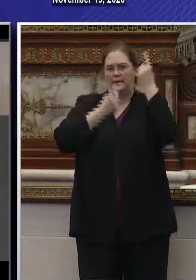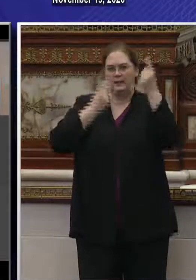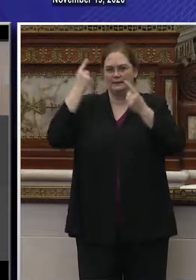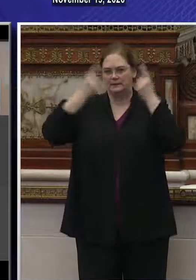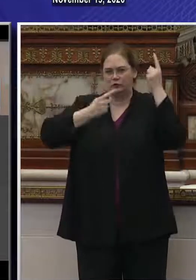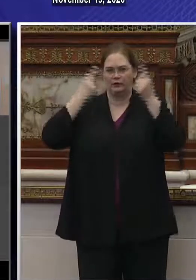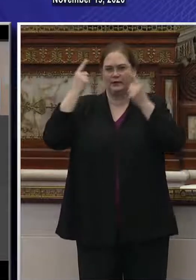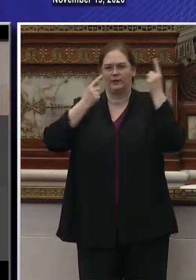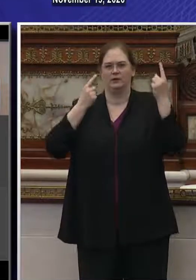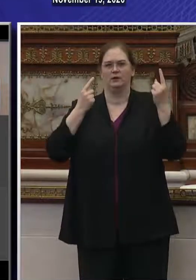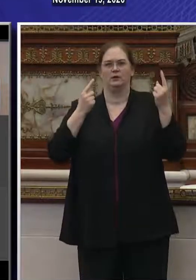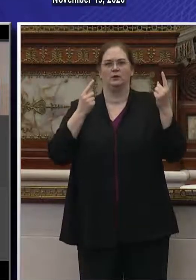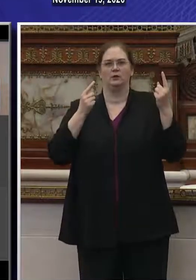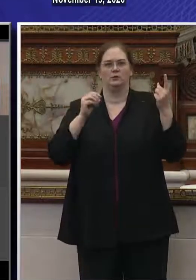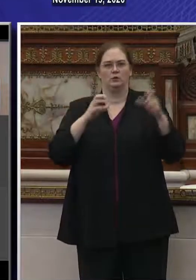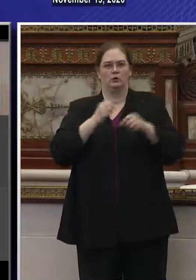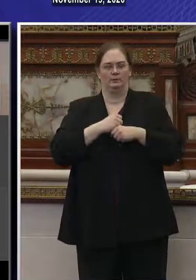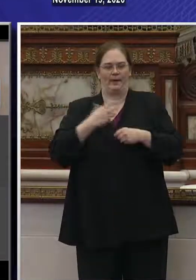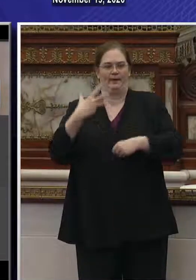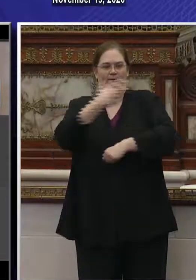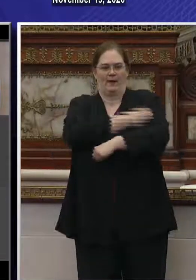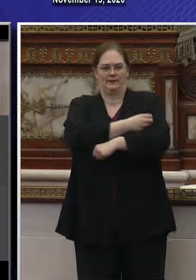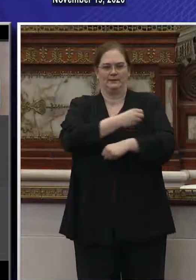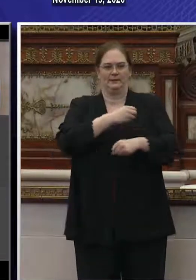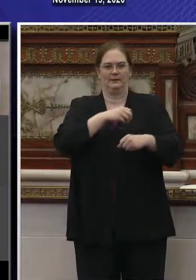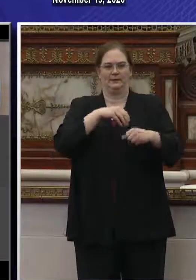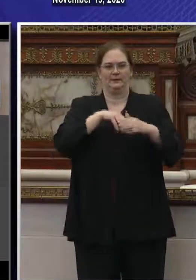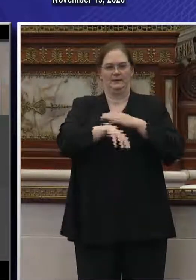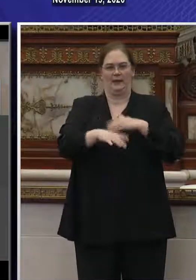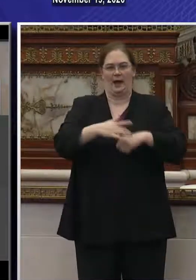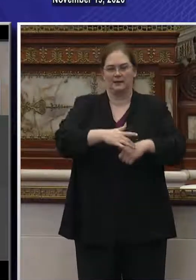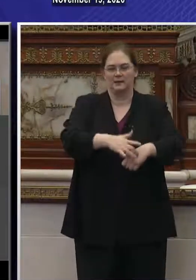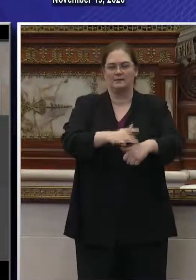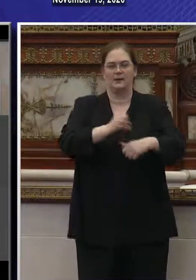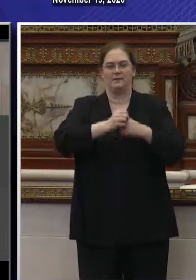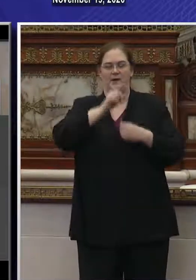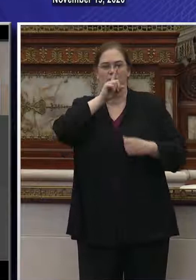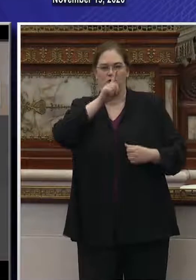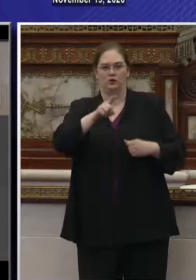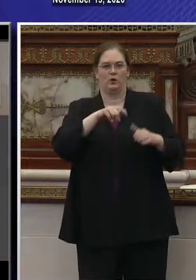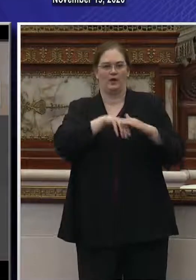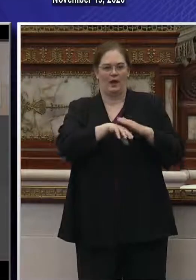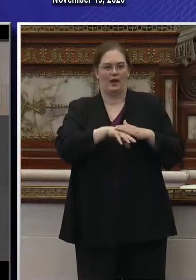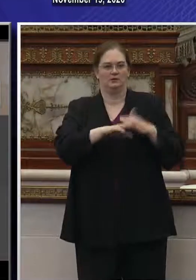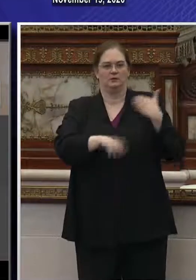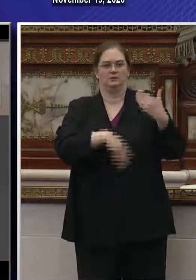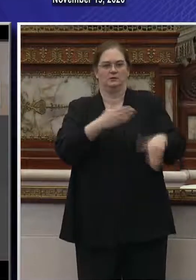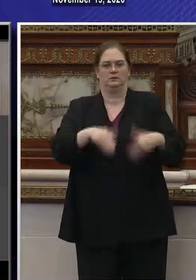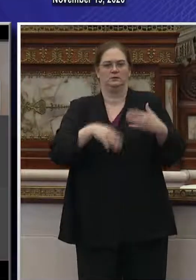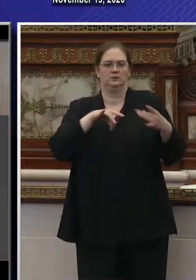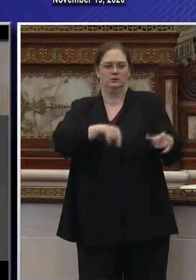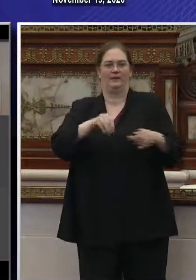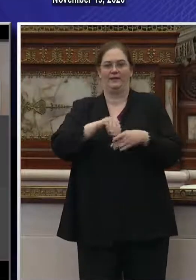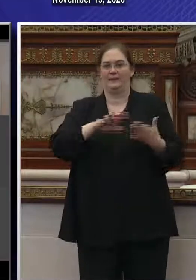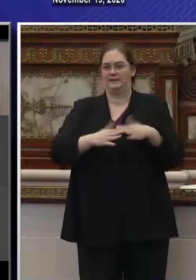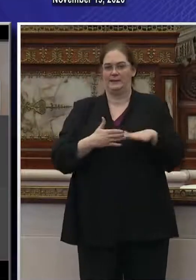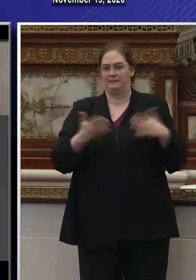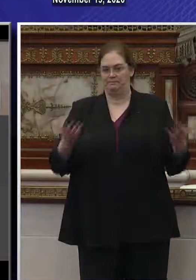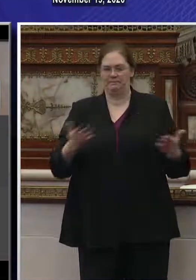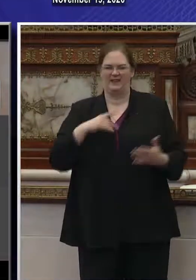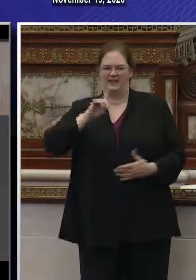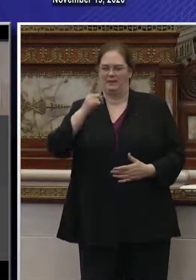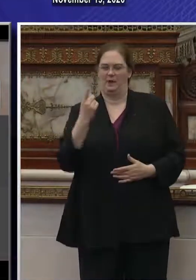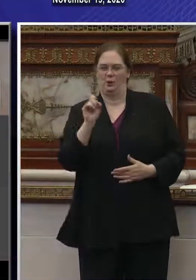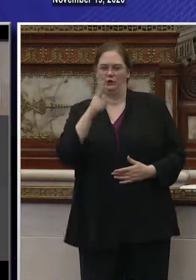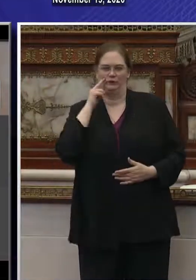about to make vaccine access and make sure that the access goes well in the city? That's my